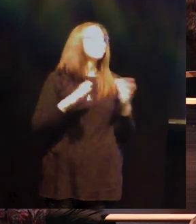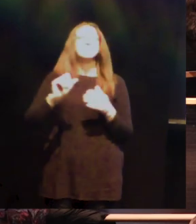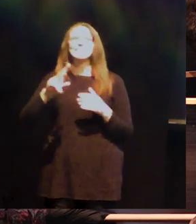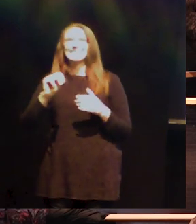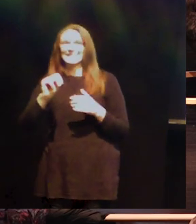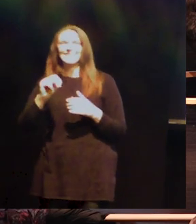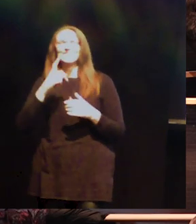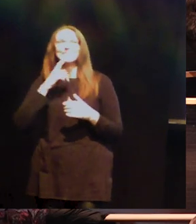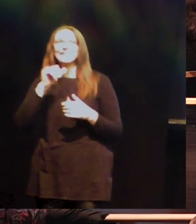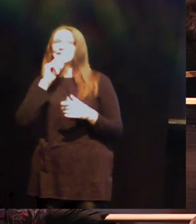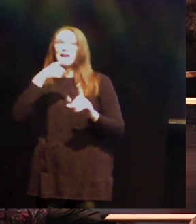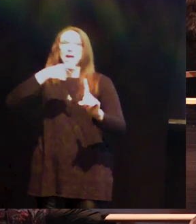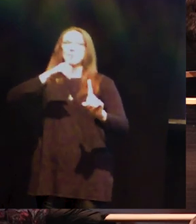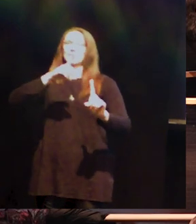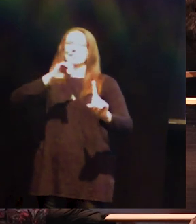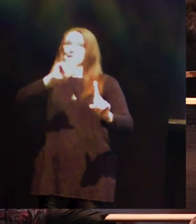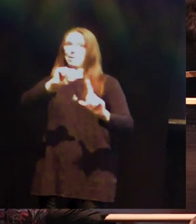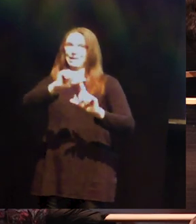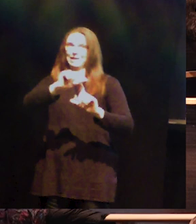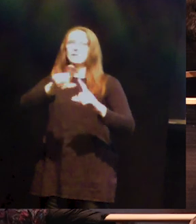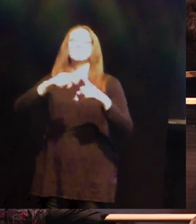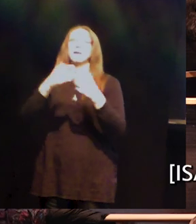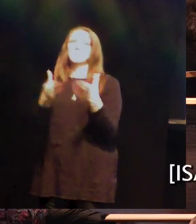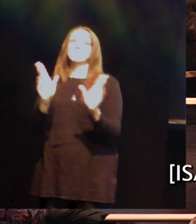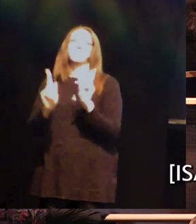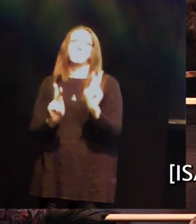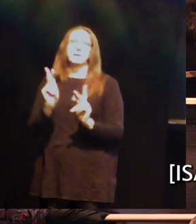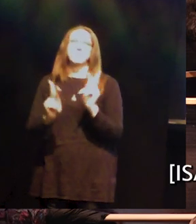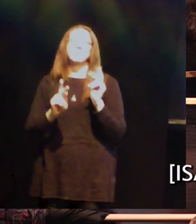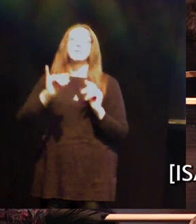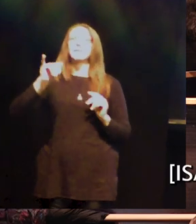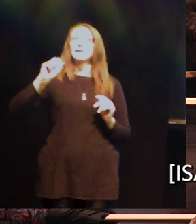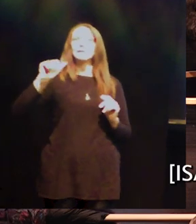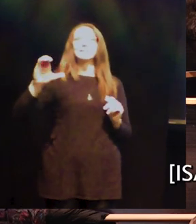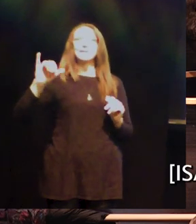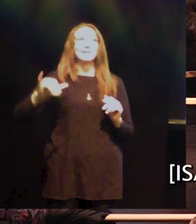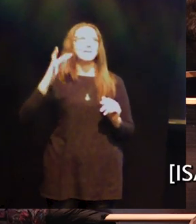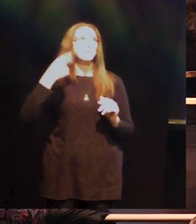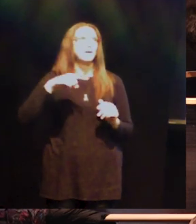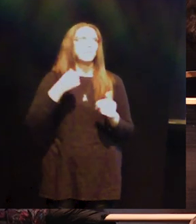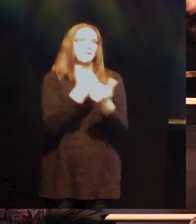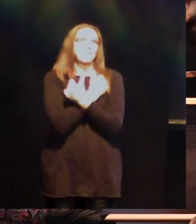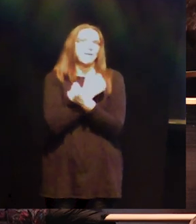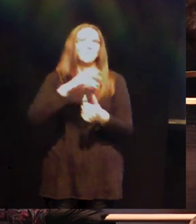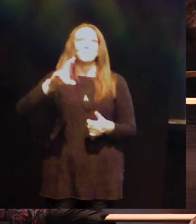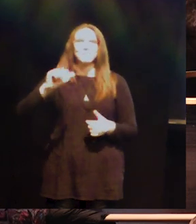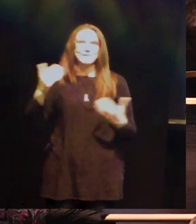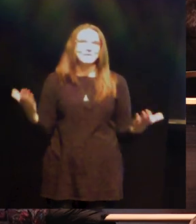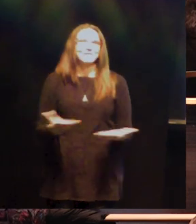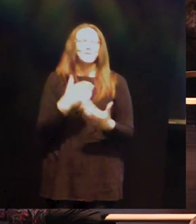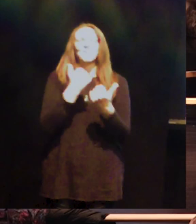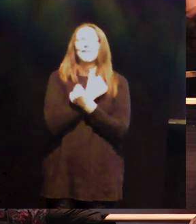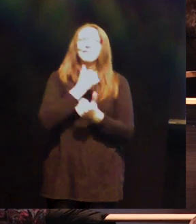that's not about disability either. That's just about people. Yep. And that's exactly what we love here at Real Abilities. We love films that are about the